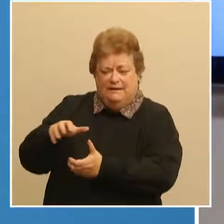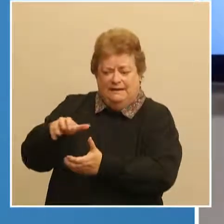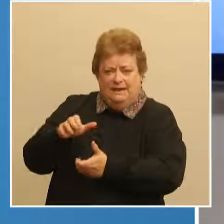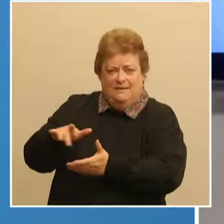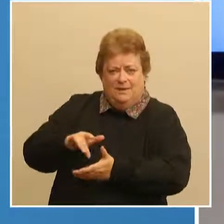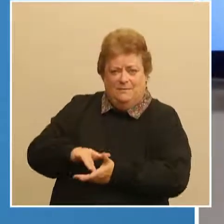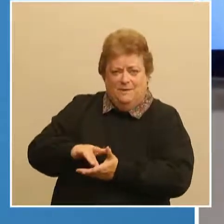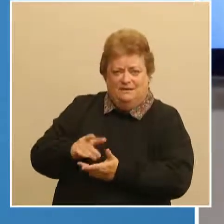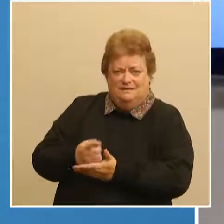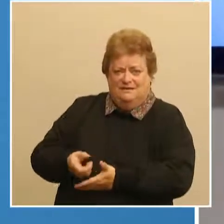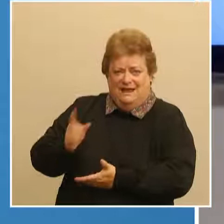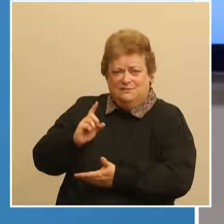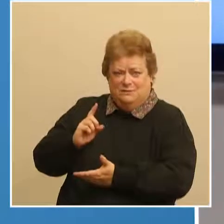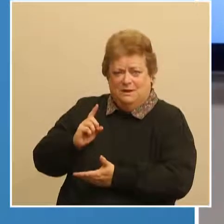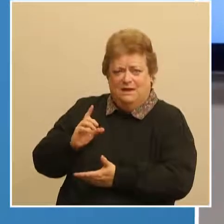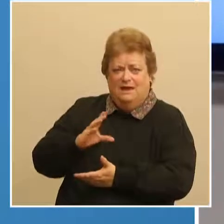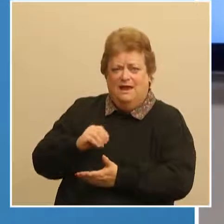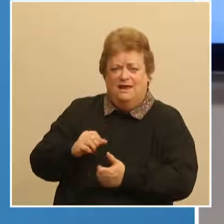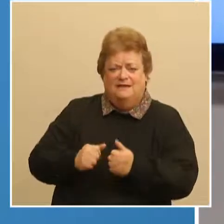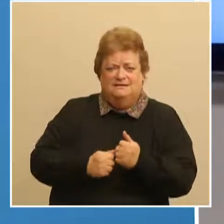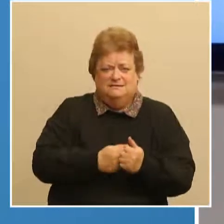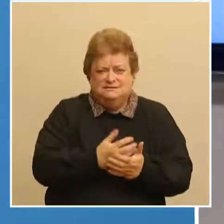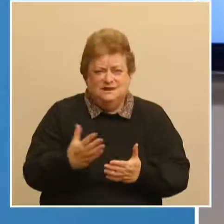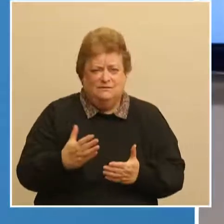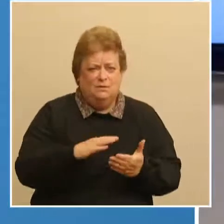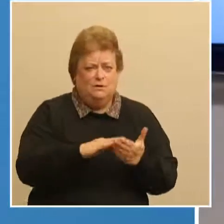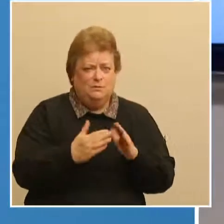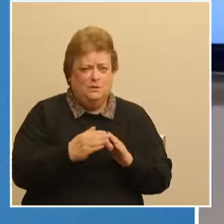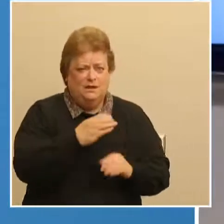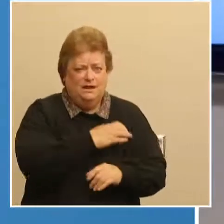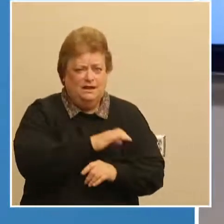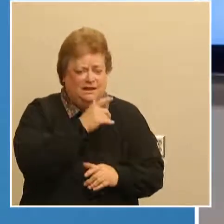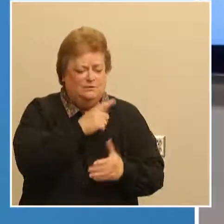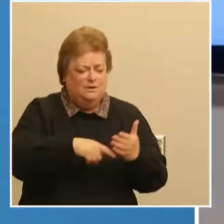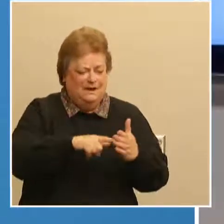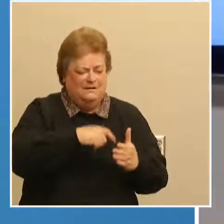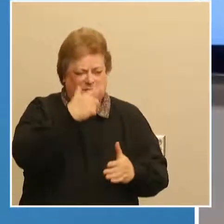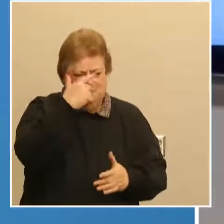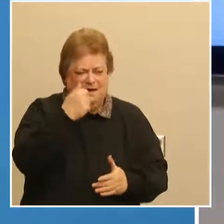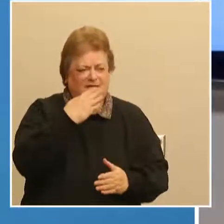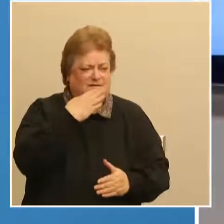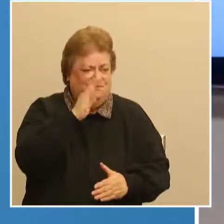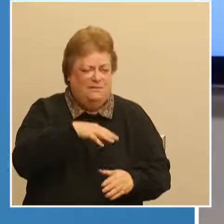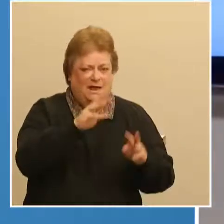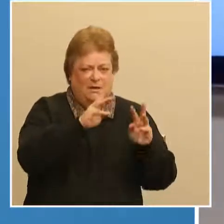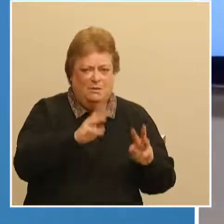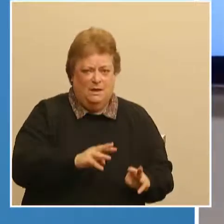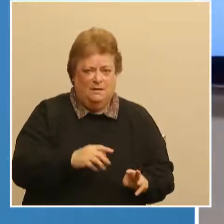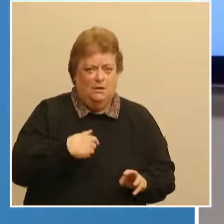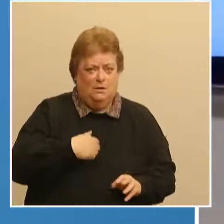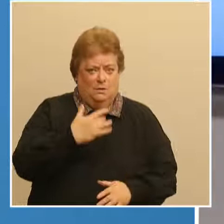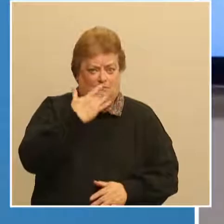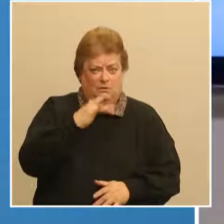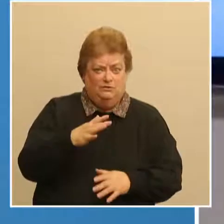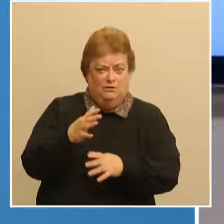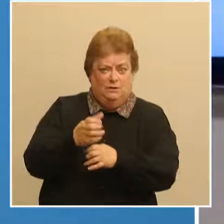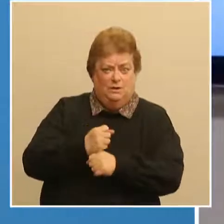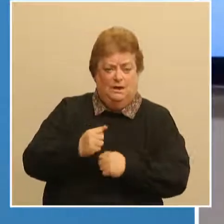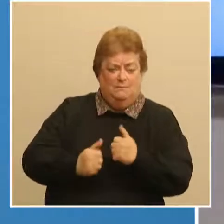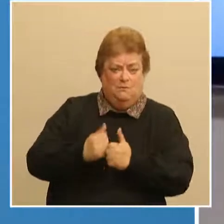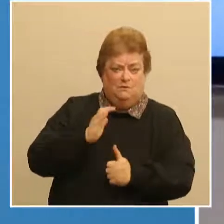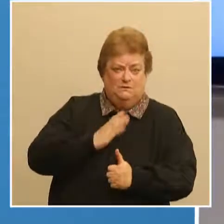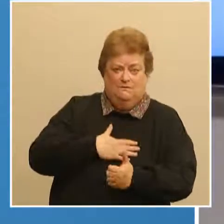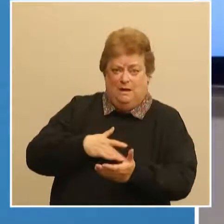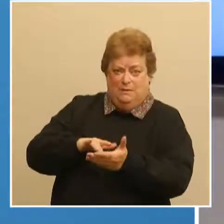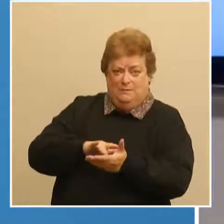week, and several community clinics were canceled due to the weather, we were really fortunate enough to receive most of our